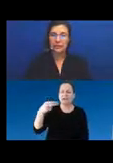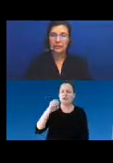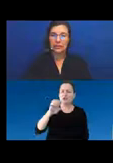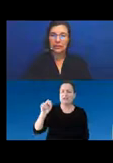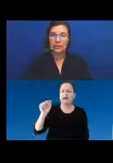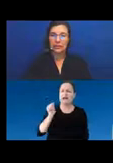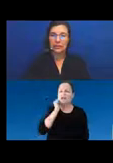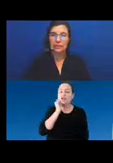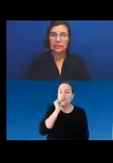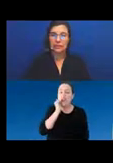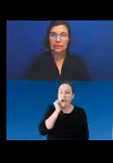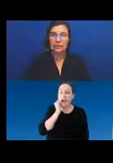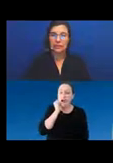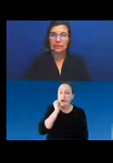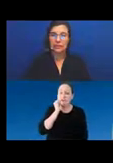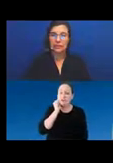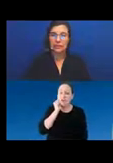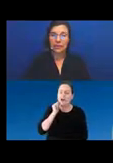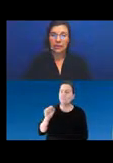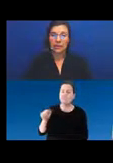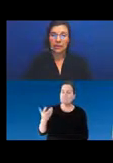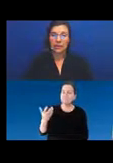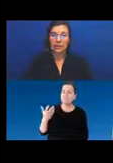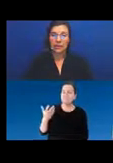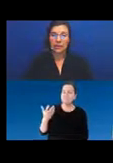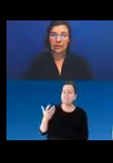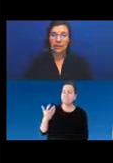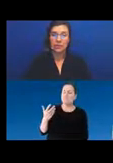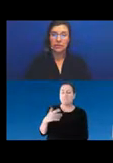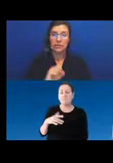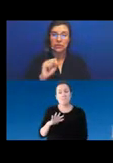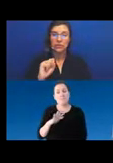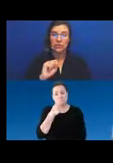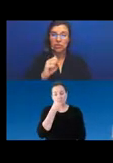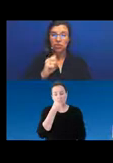Okay, Sheila, if you can use the,